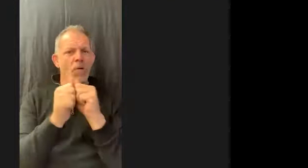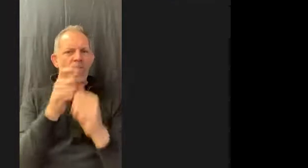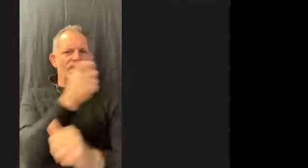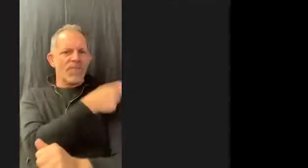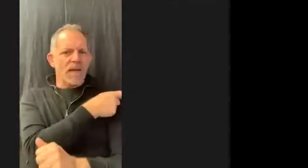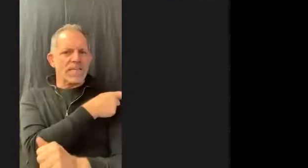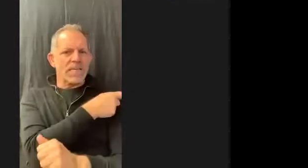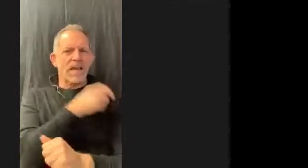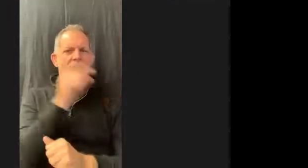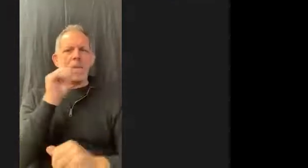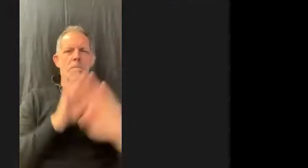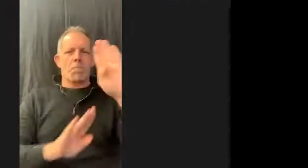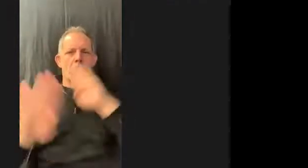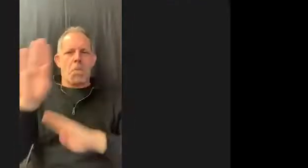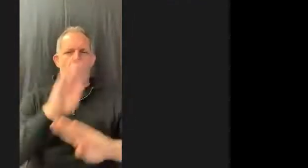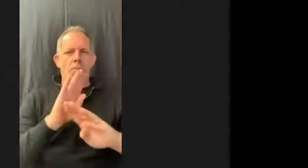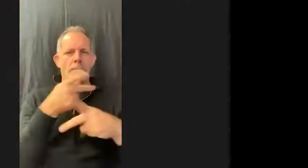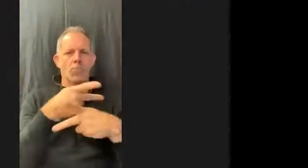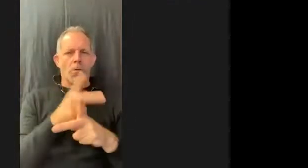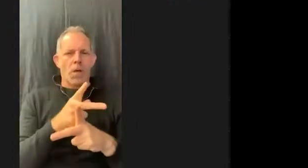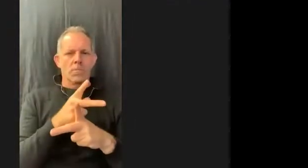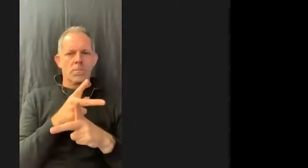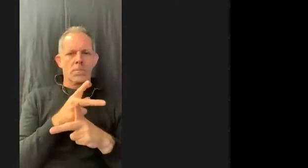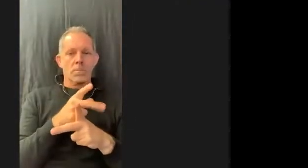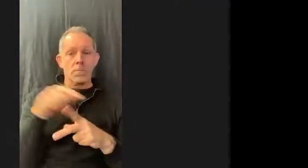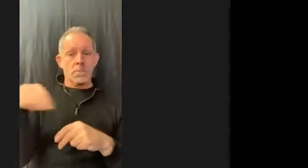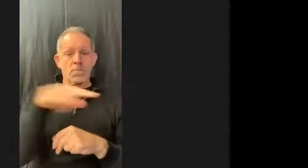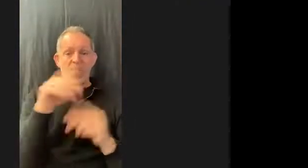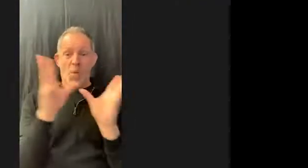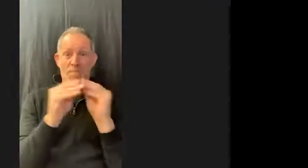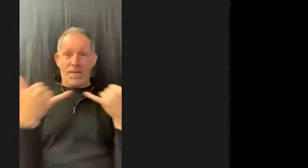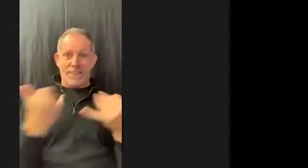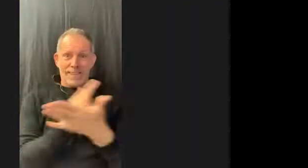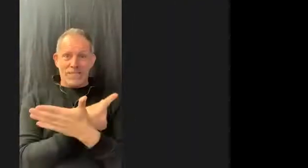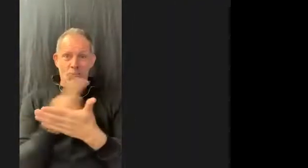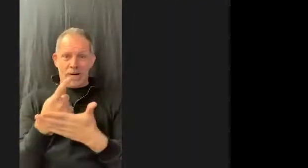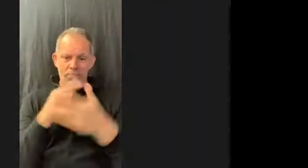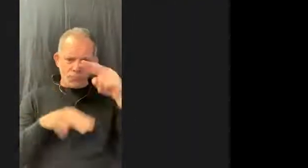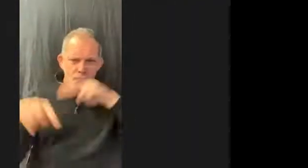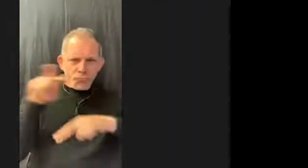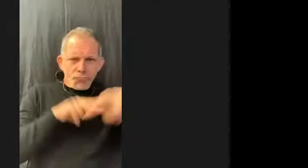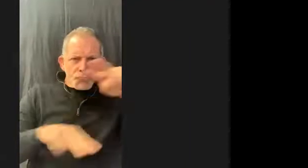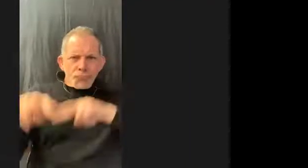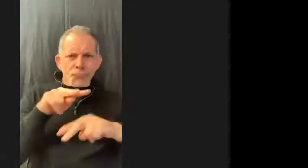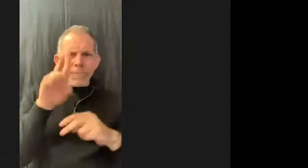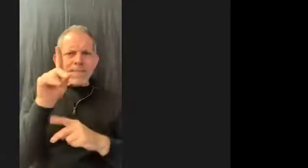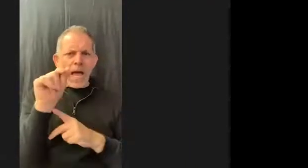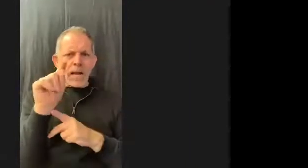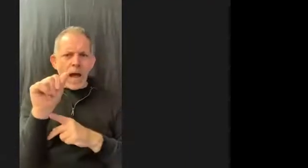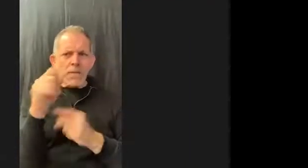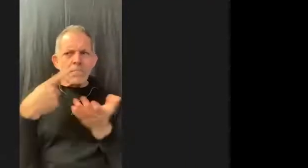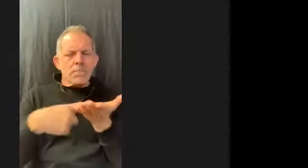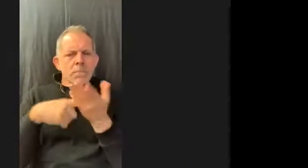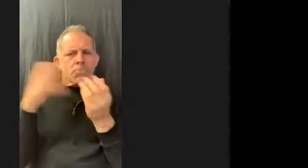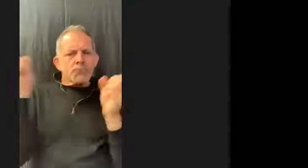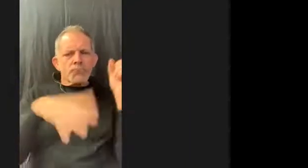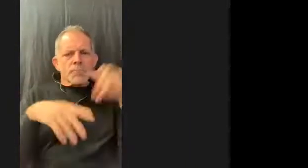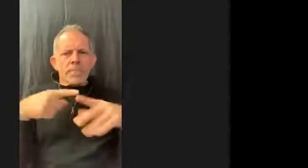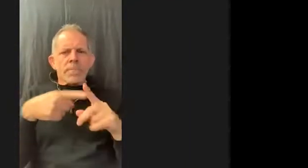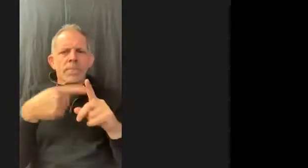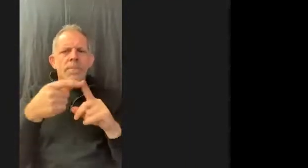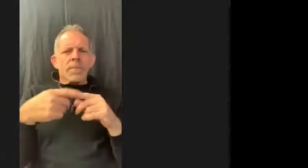upcoming meetings later this week to address expansion of the emergency use authorization